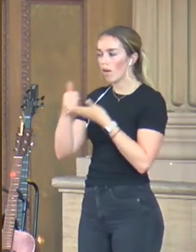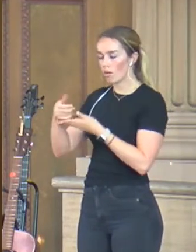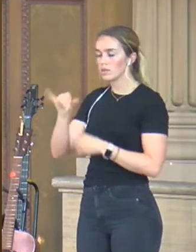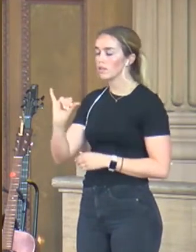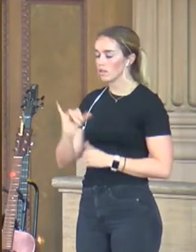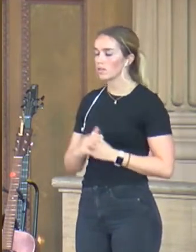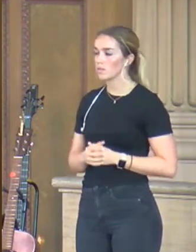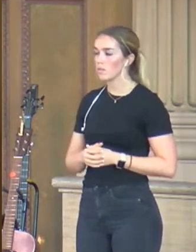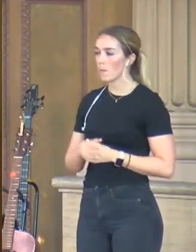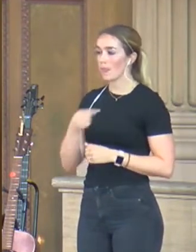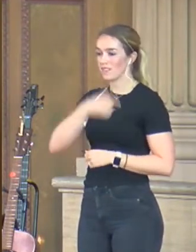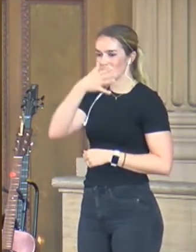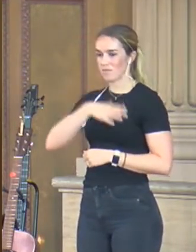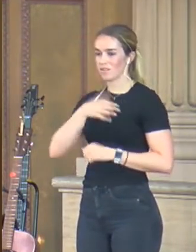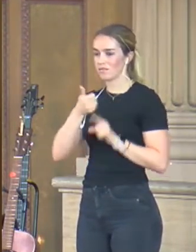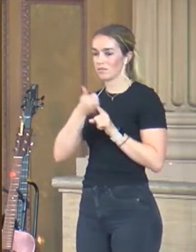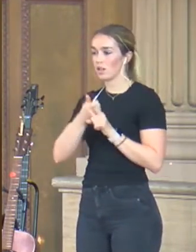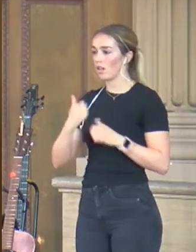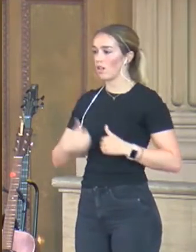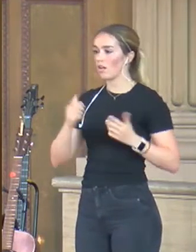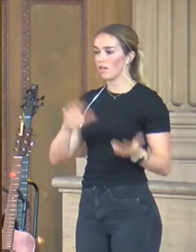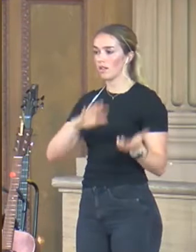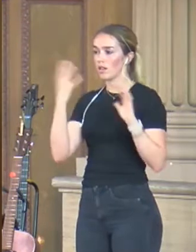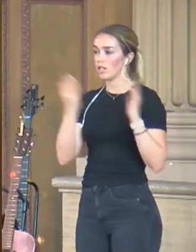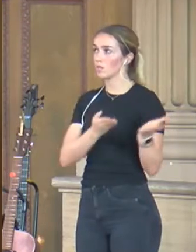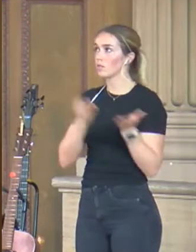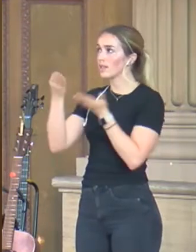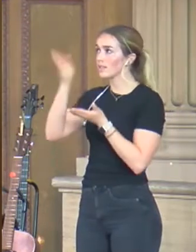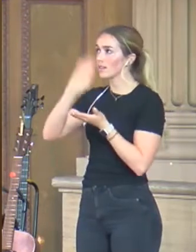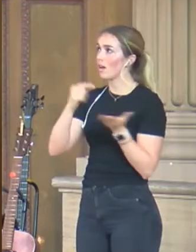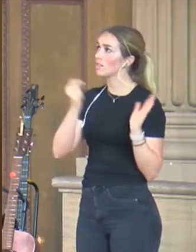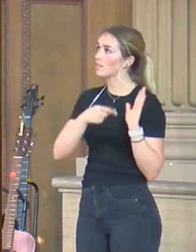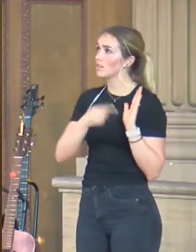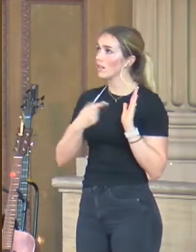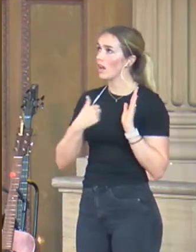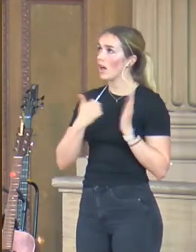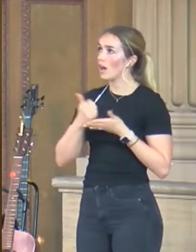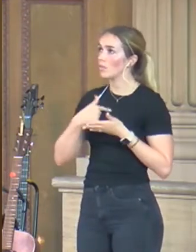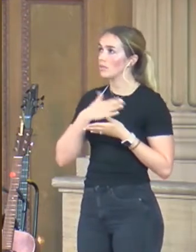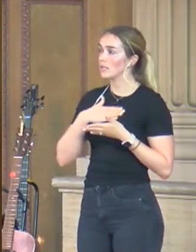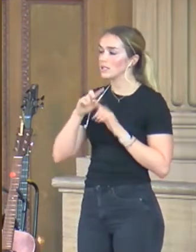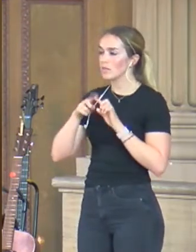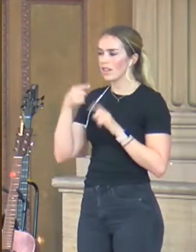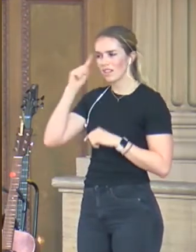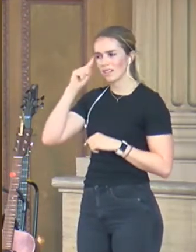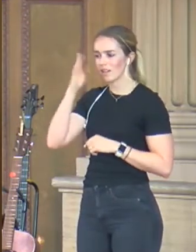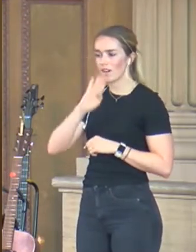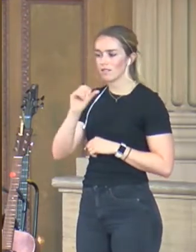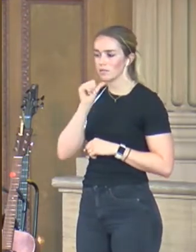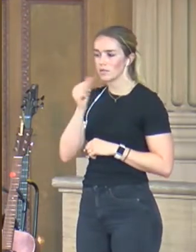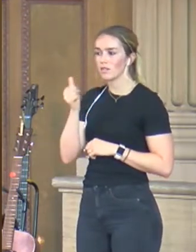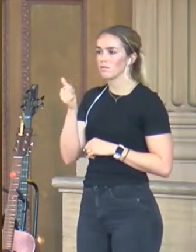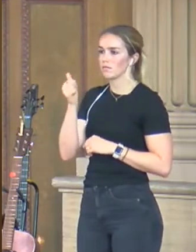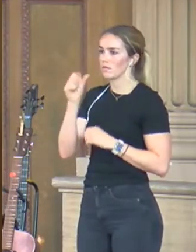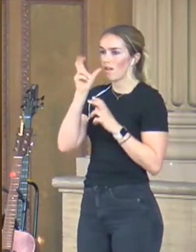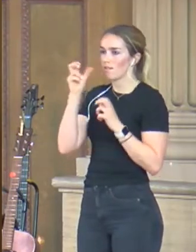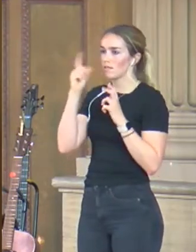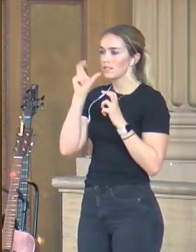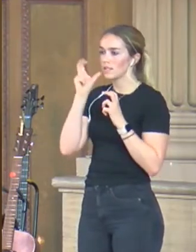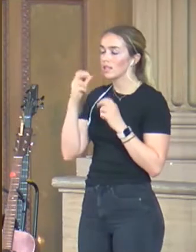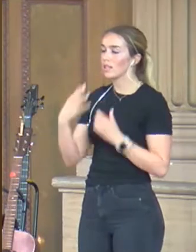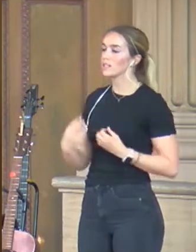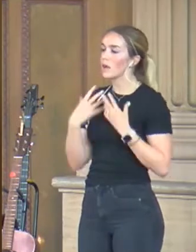So this guy's a wreck, and he's bringing his wreck to God who doesn't seem to be listening. And by inspiring this psalm,